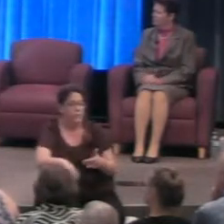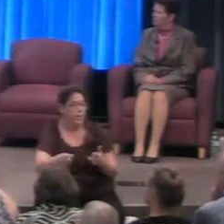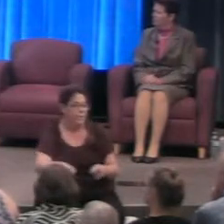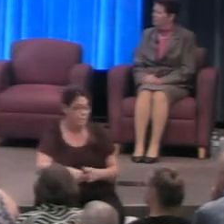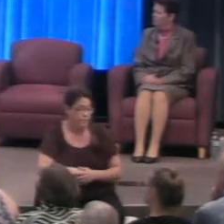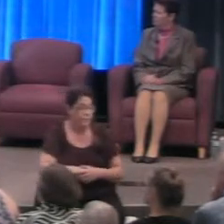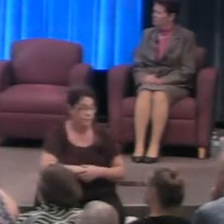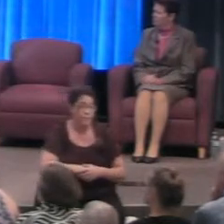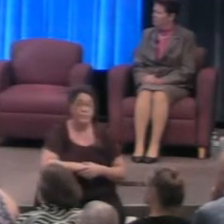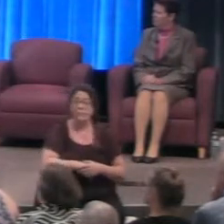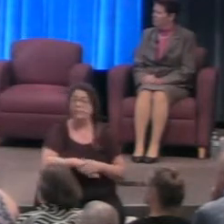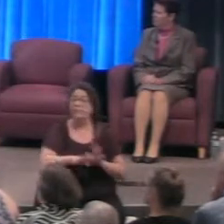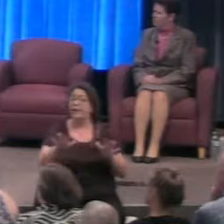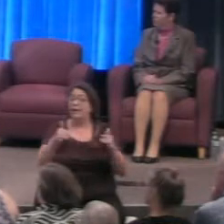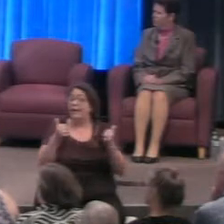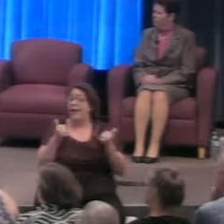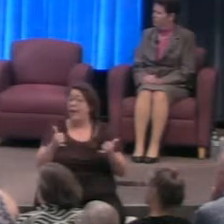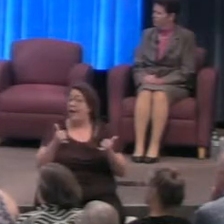Now,